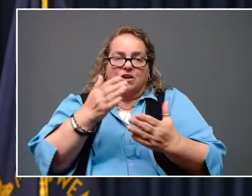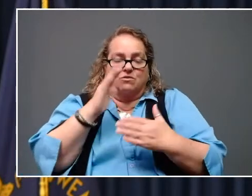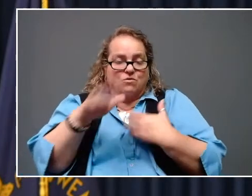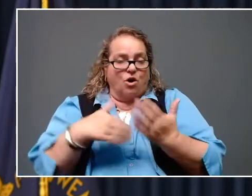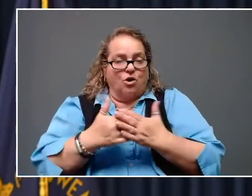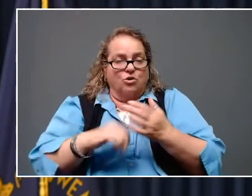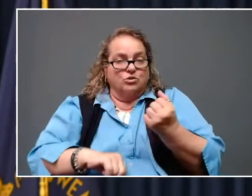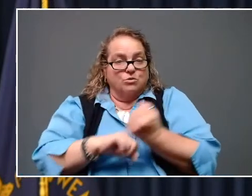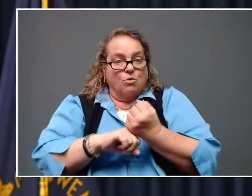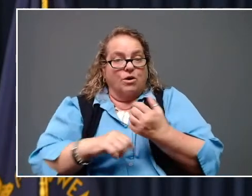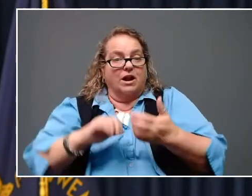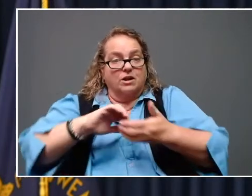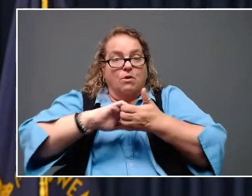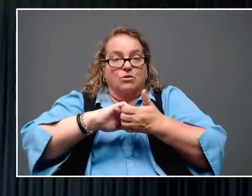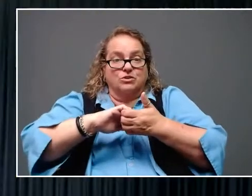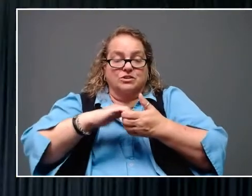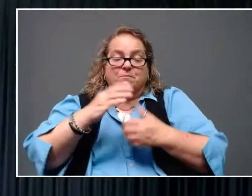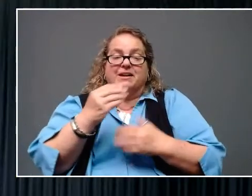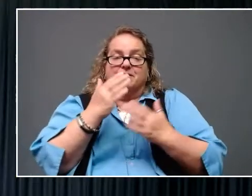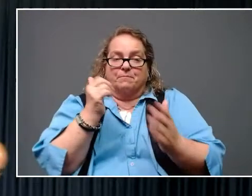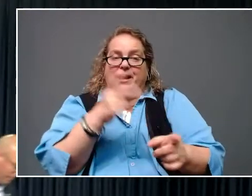over this journey. And back to you, Governor.